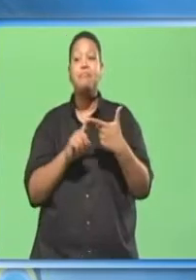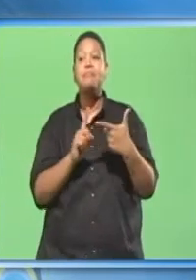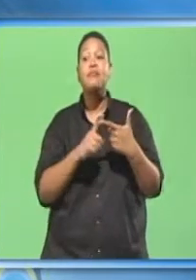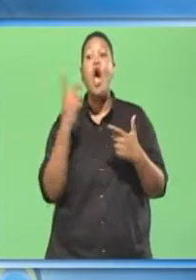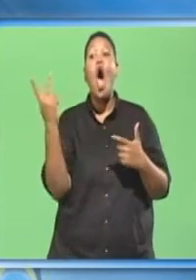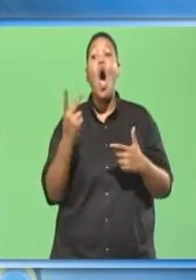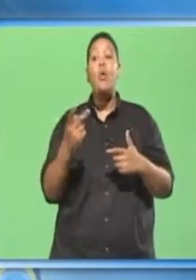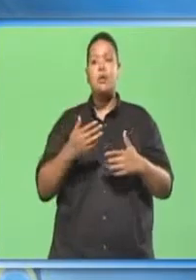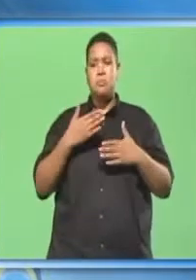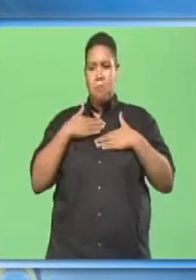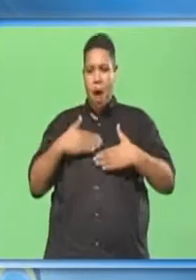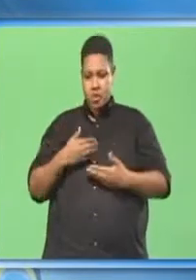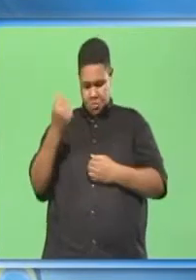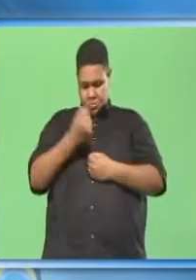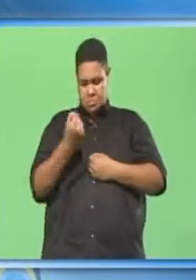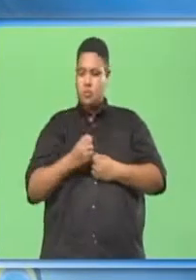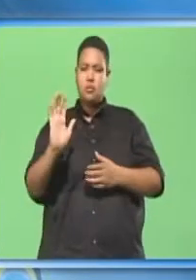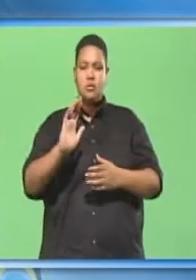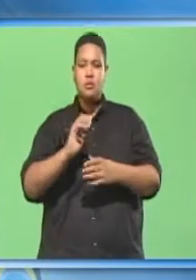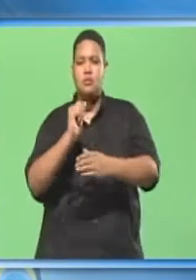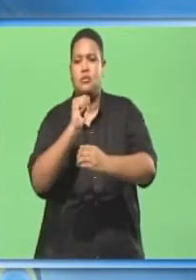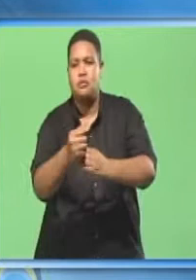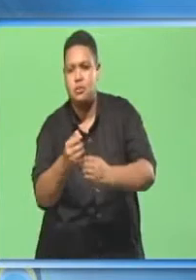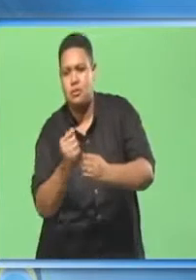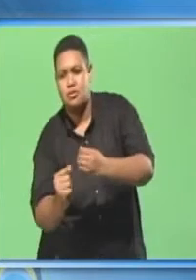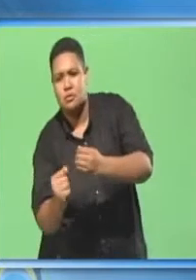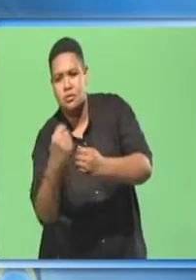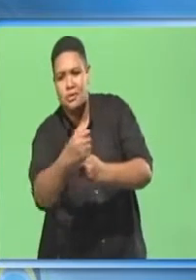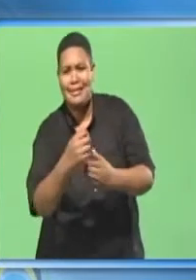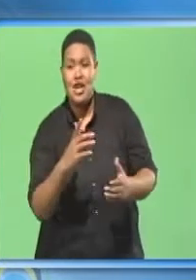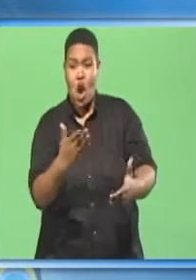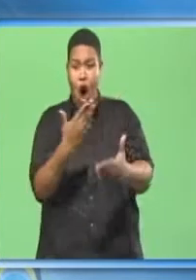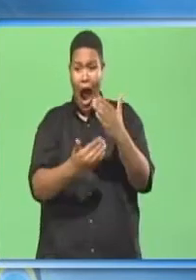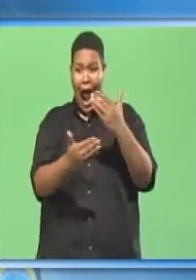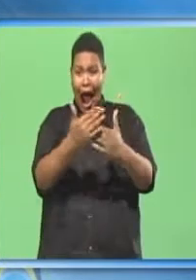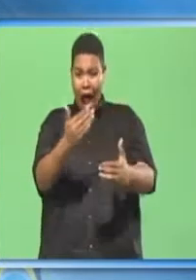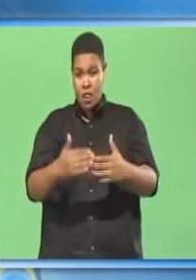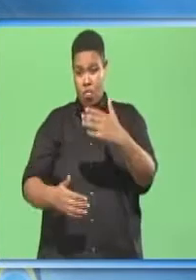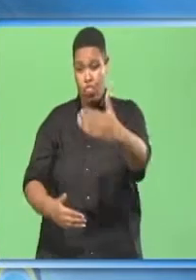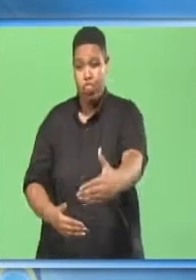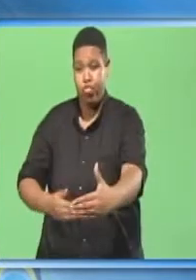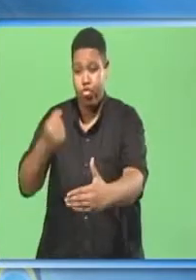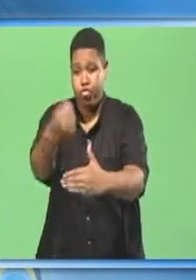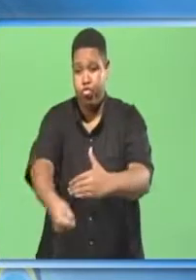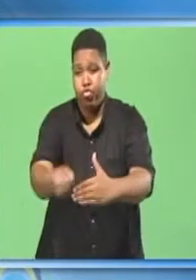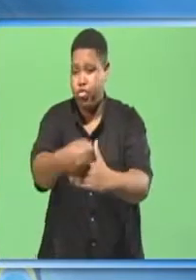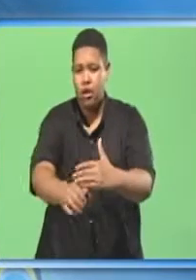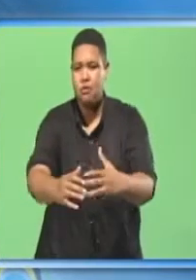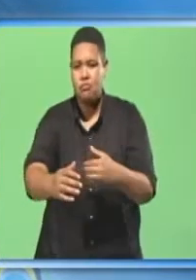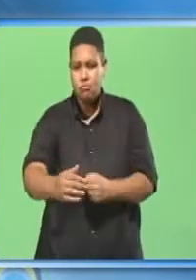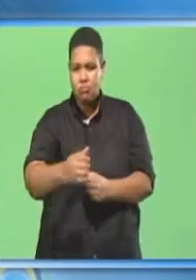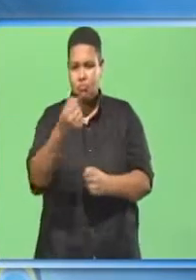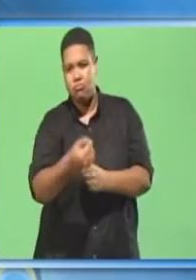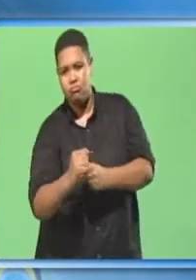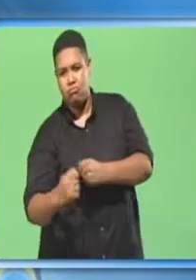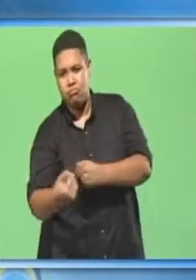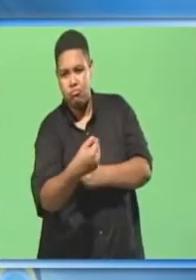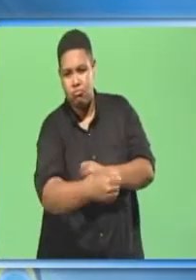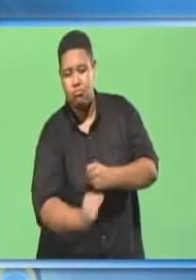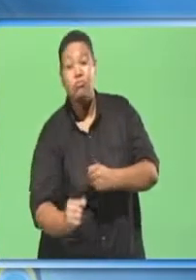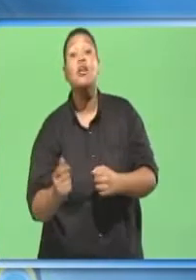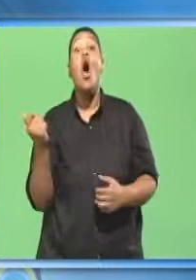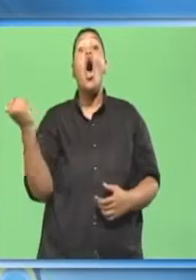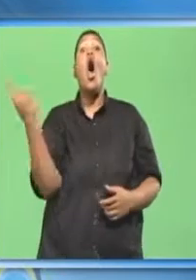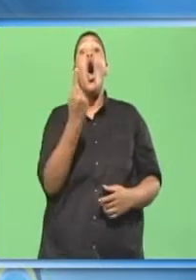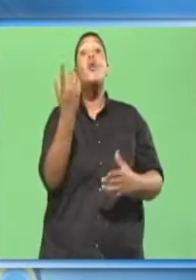away from the body. 3. Keep your hands behind the cutting edge of the chisel. 4. Always carry chisels